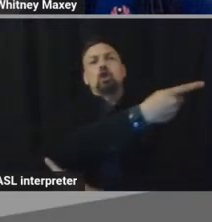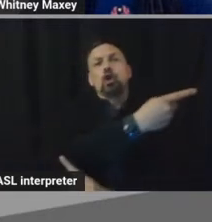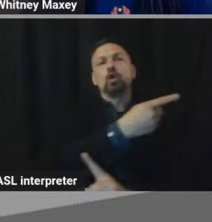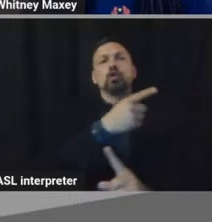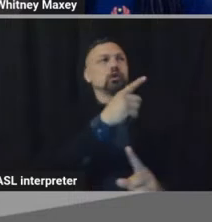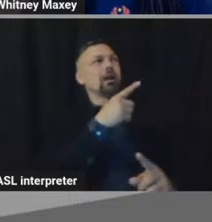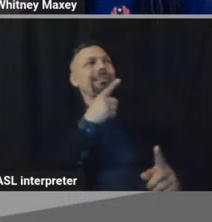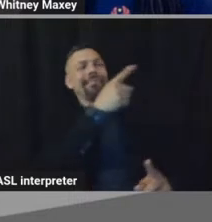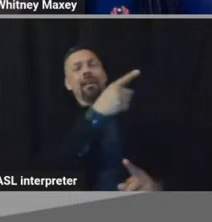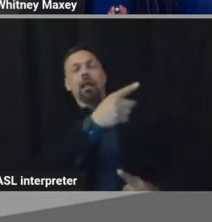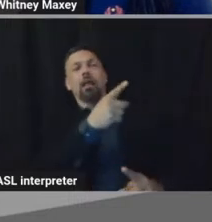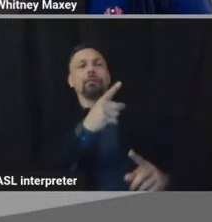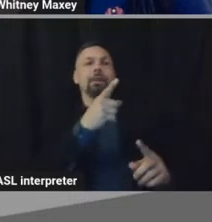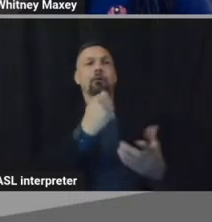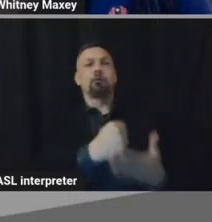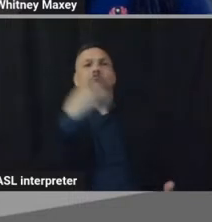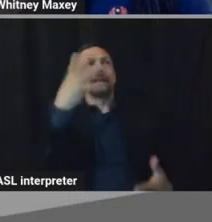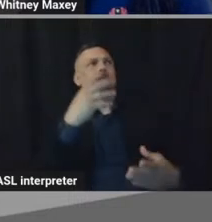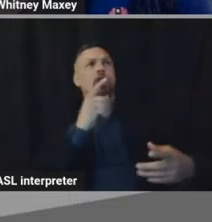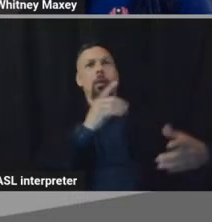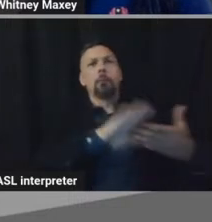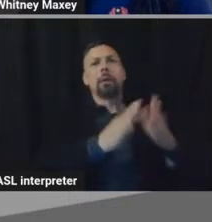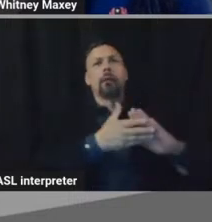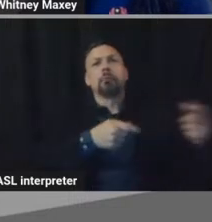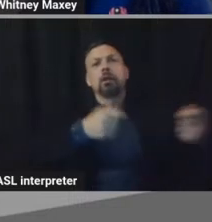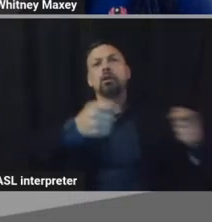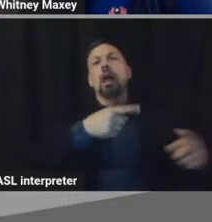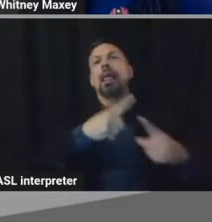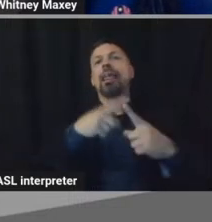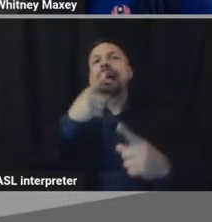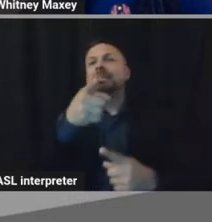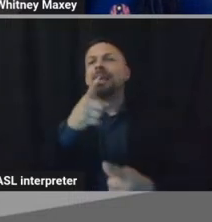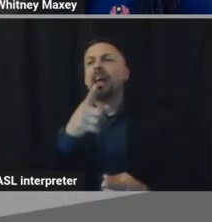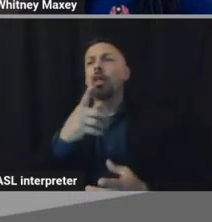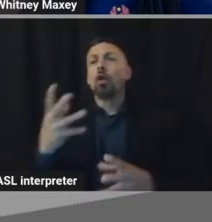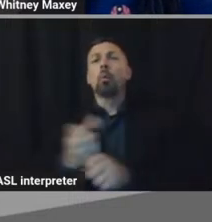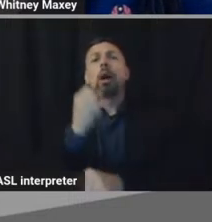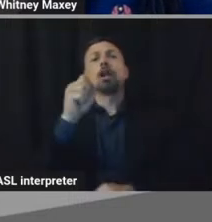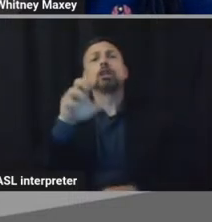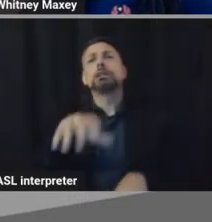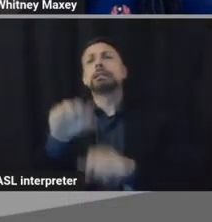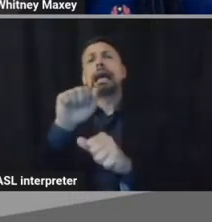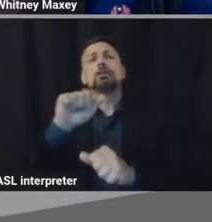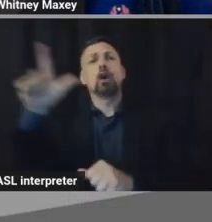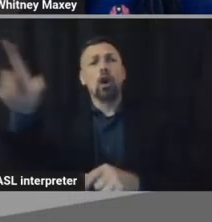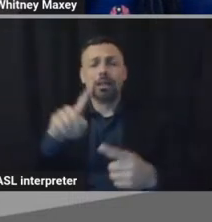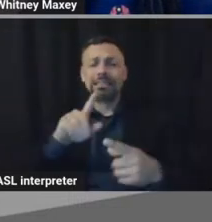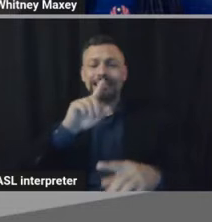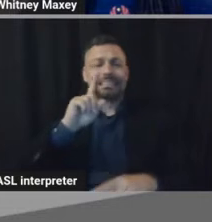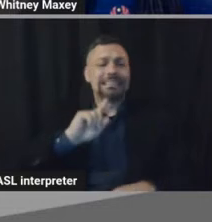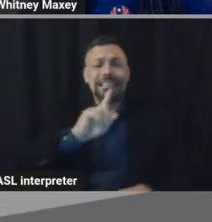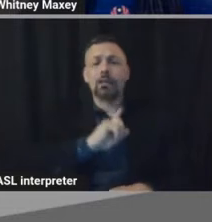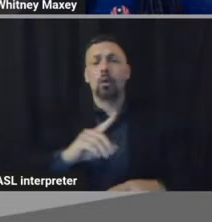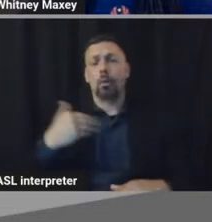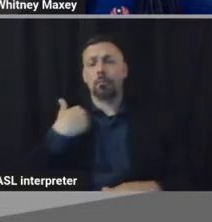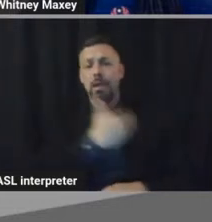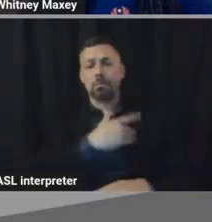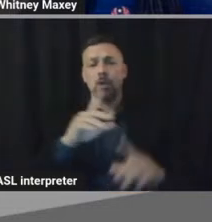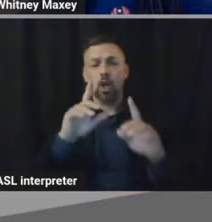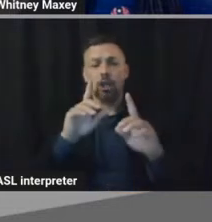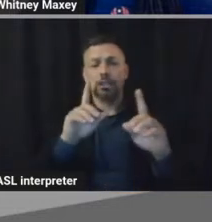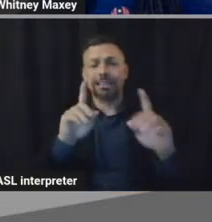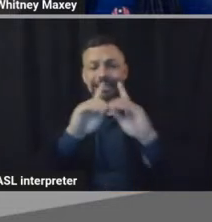winner-take-all system limits the rise of new voices. Single-member districts make the two-party system